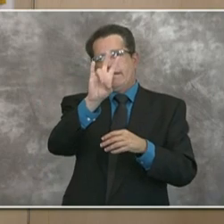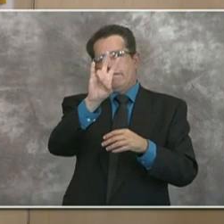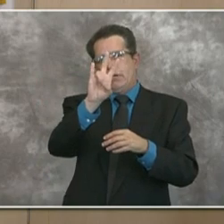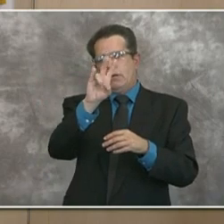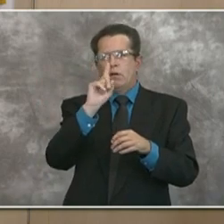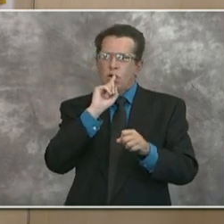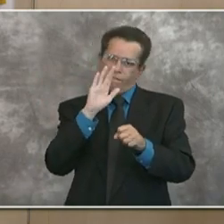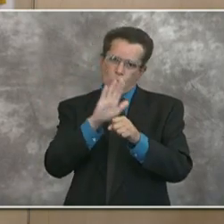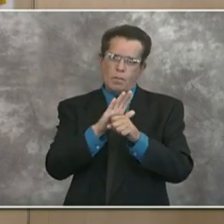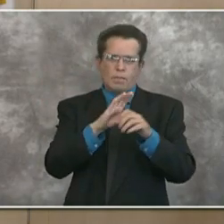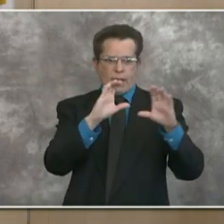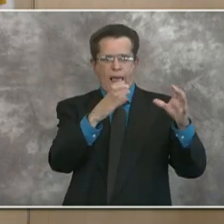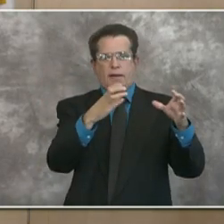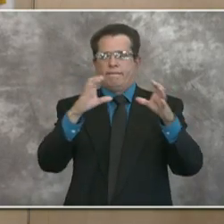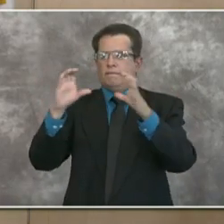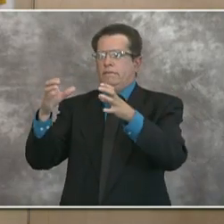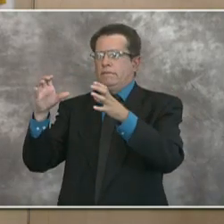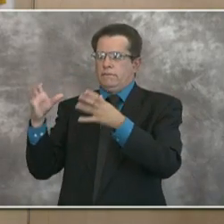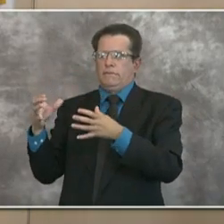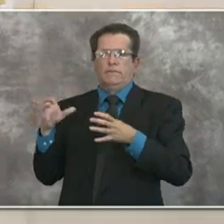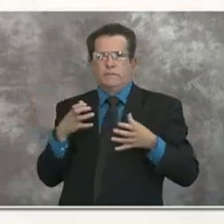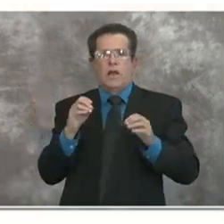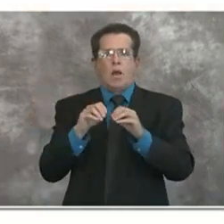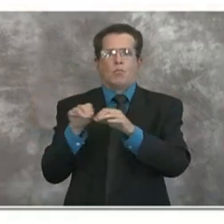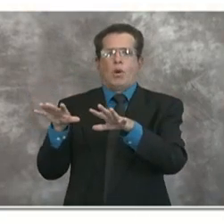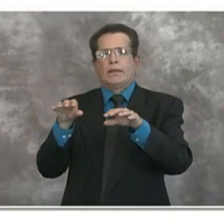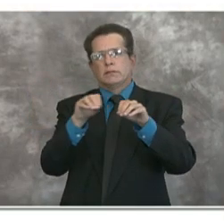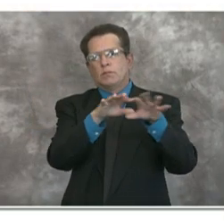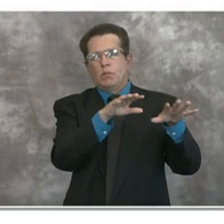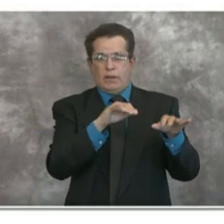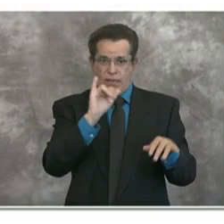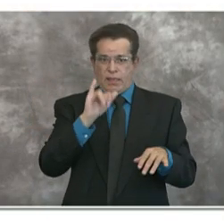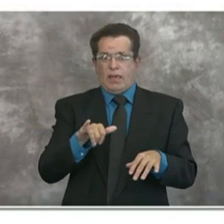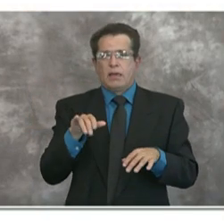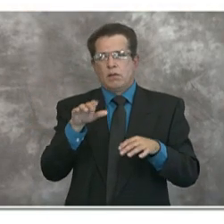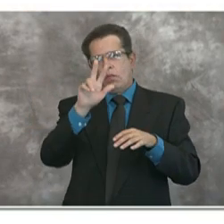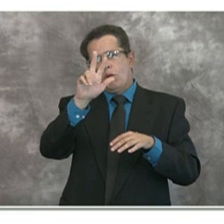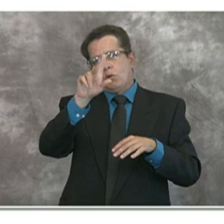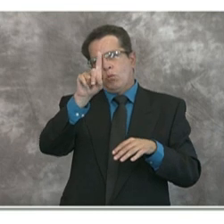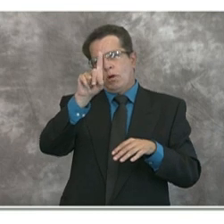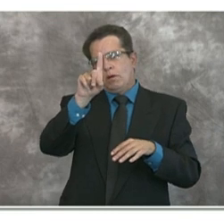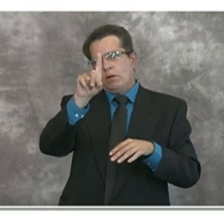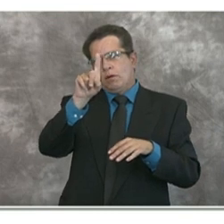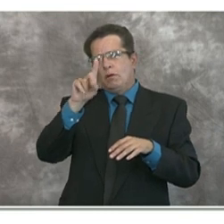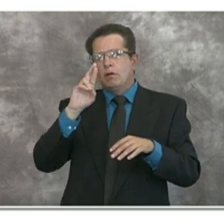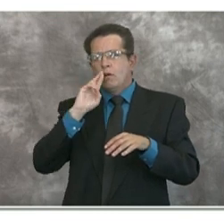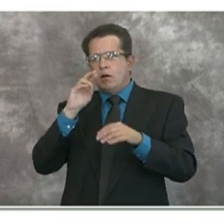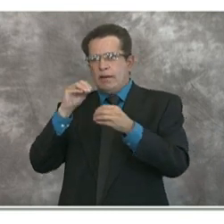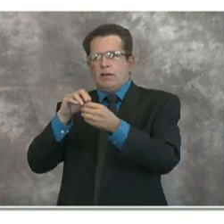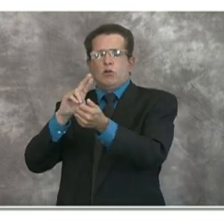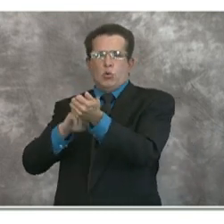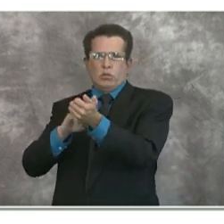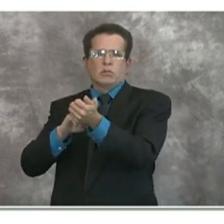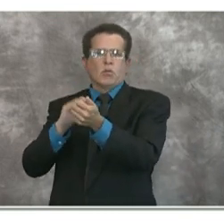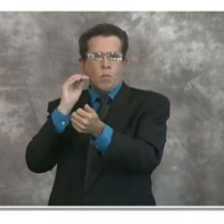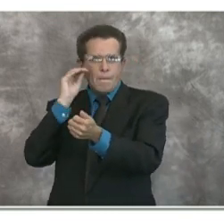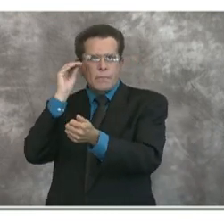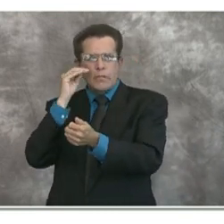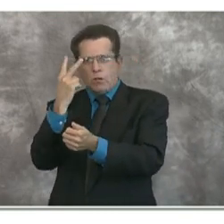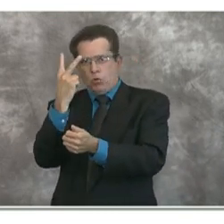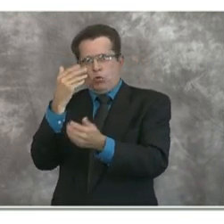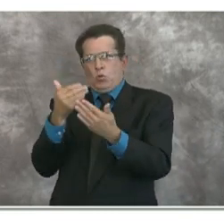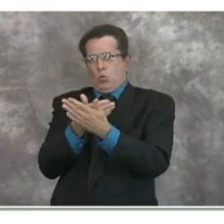confirmed active outbreaks. Of the active outbreaks, 31 are in congregate facilities. This includes 2